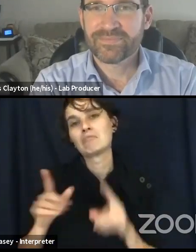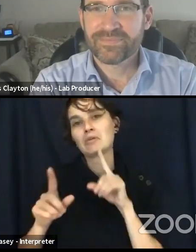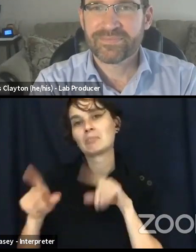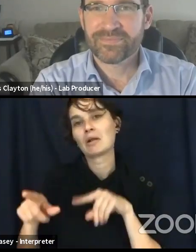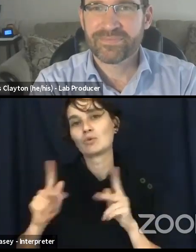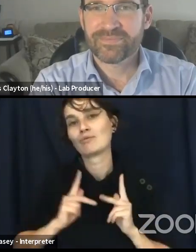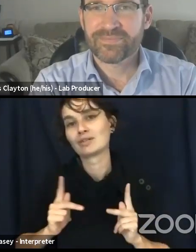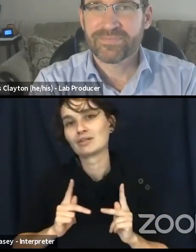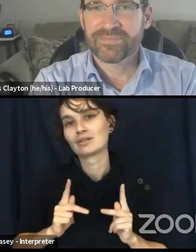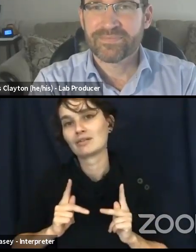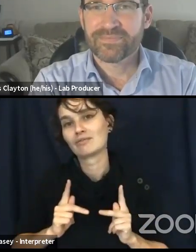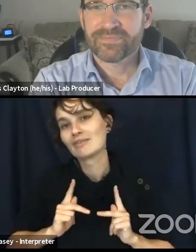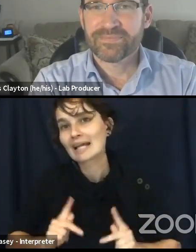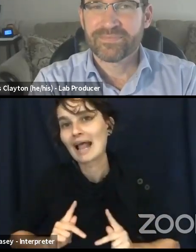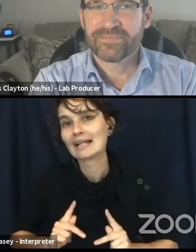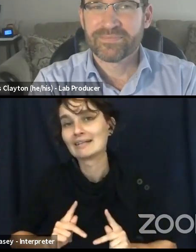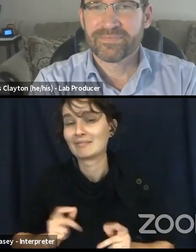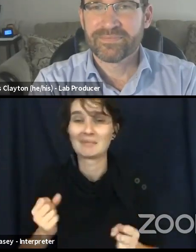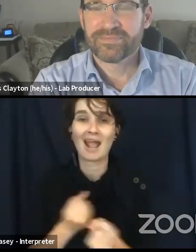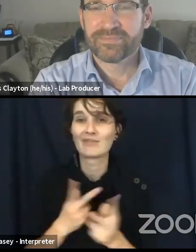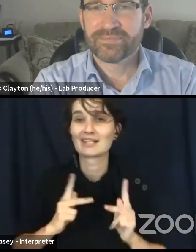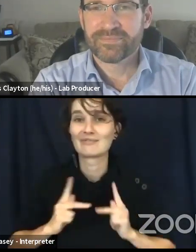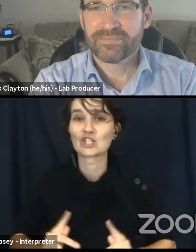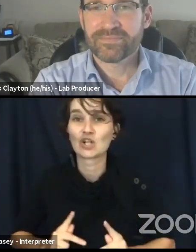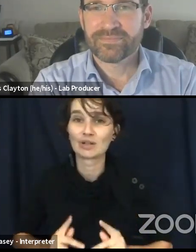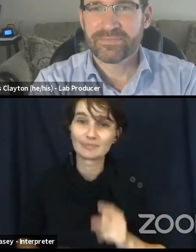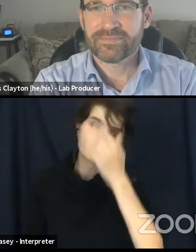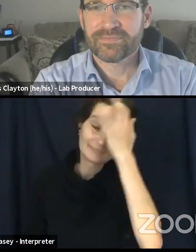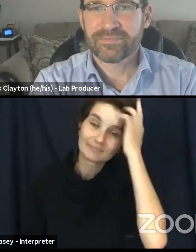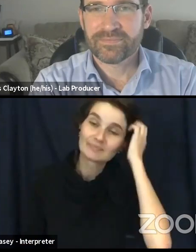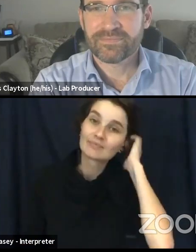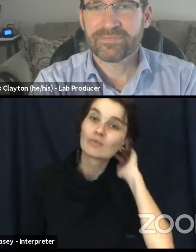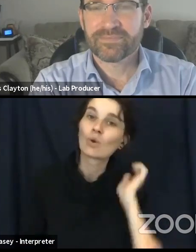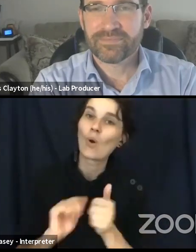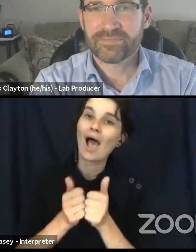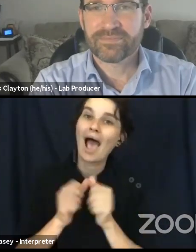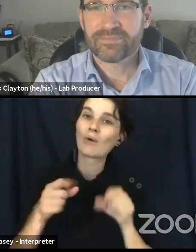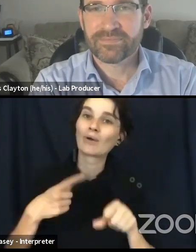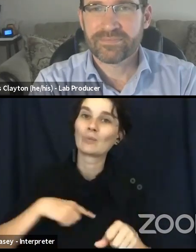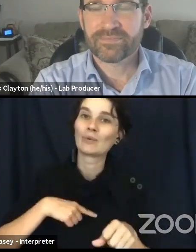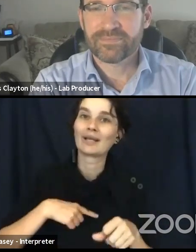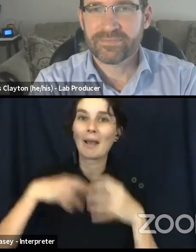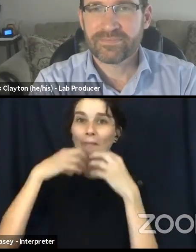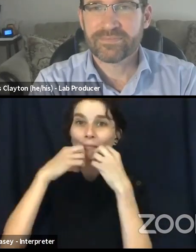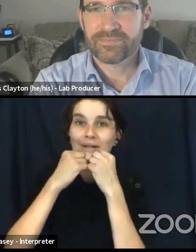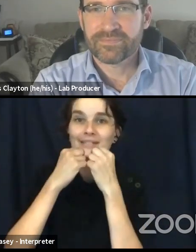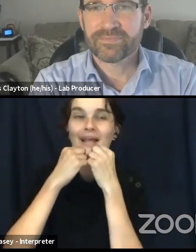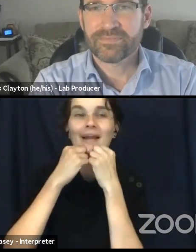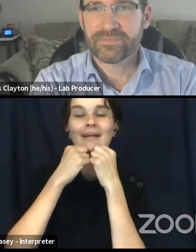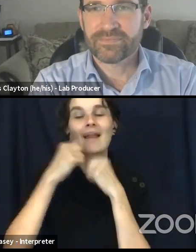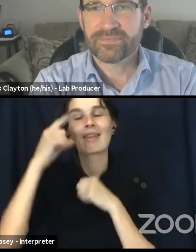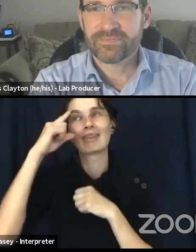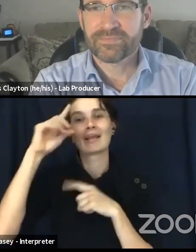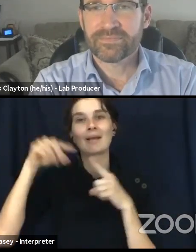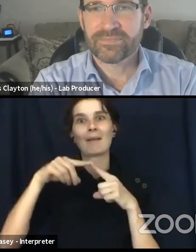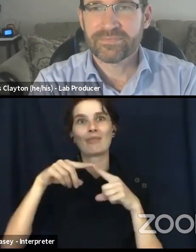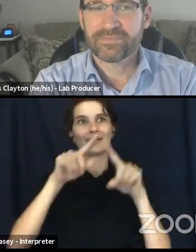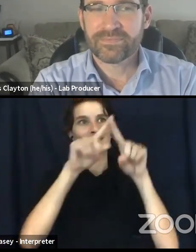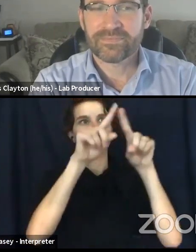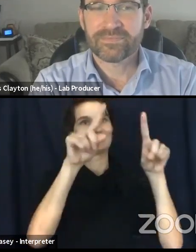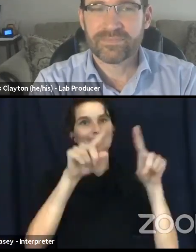physical. So, you know, like how can we embrace that and like think about the rectangle zoom feed